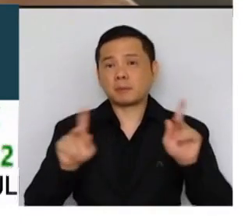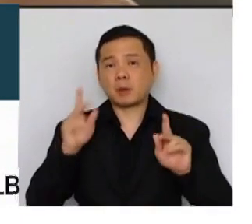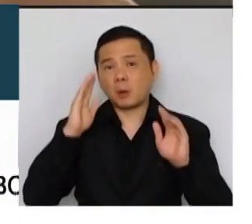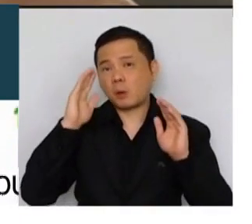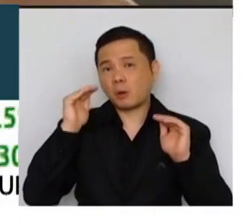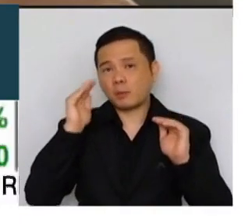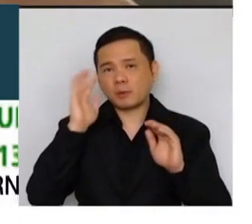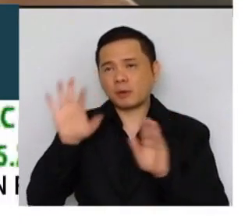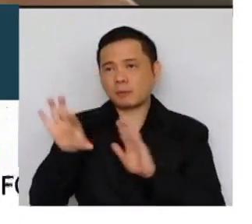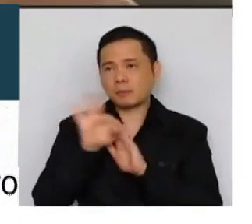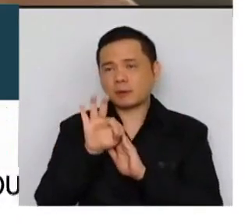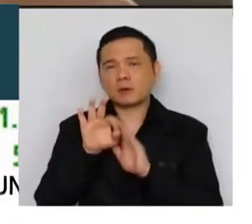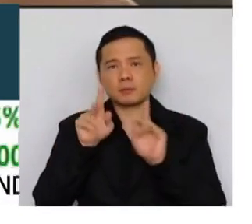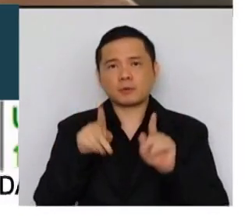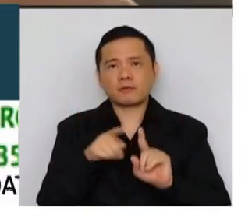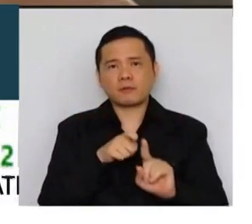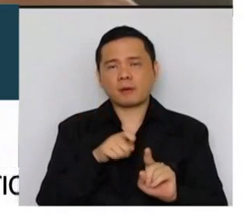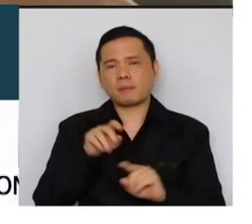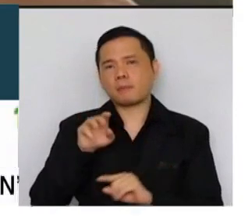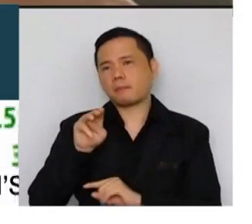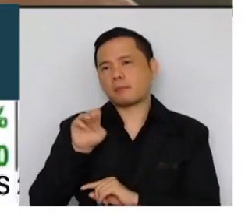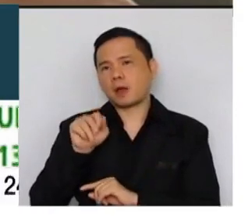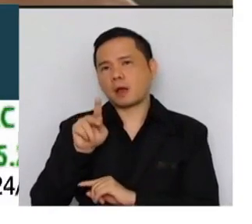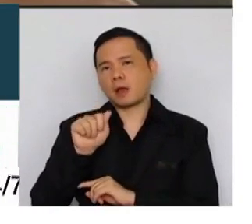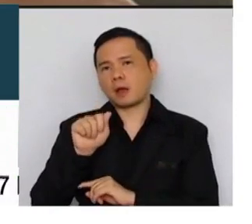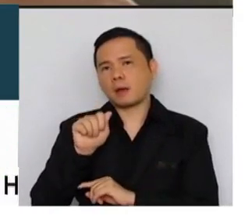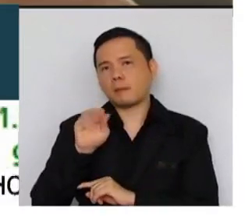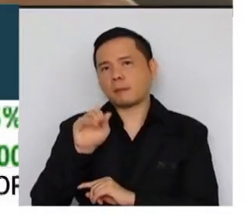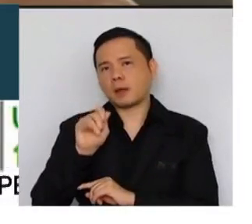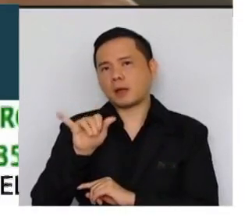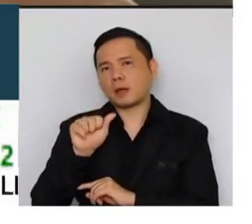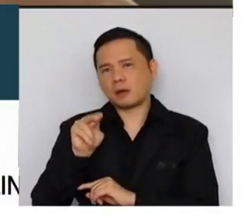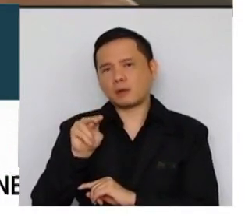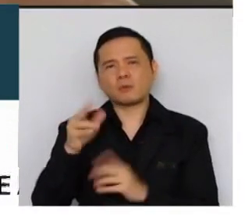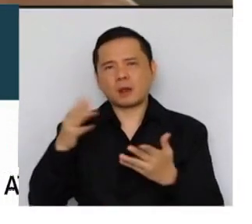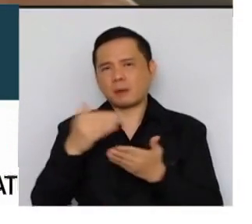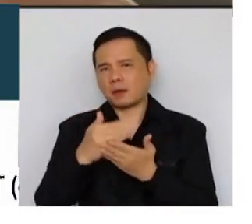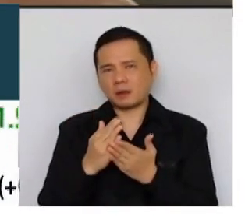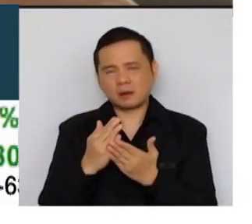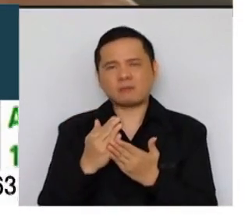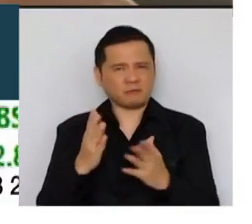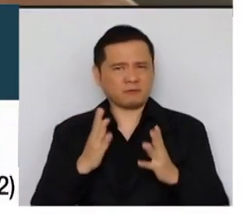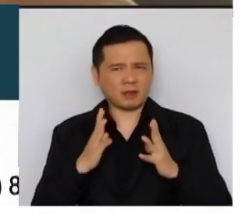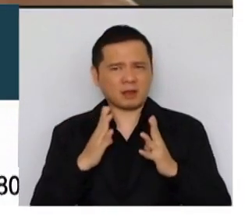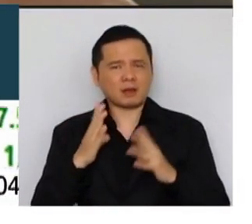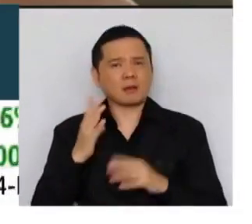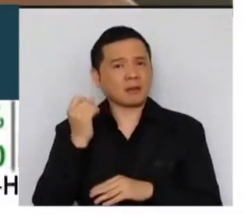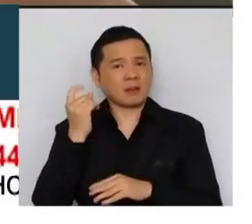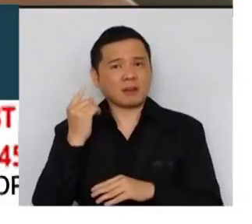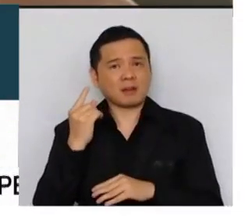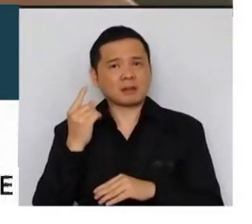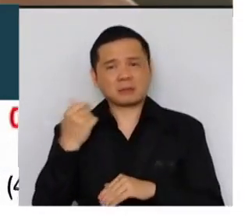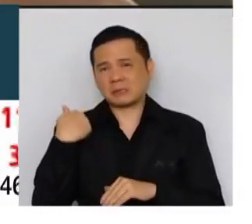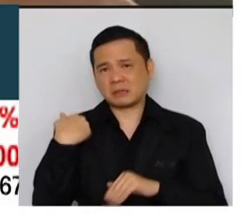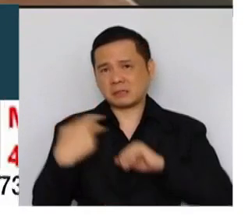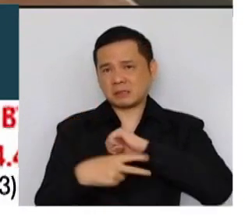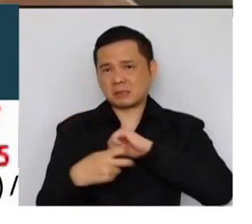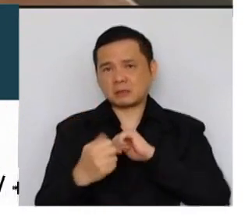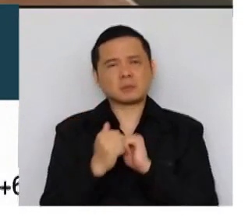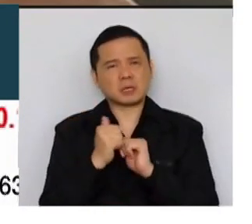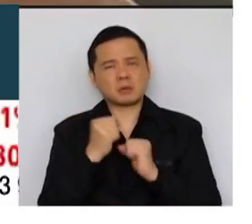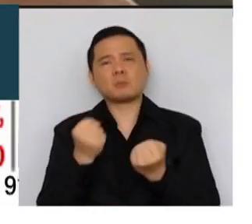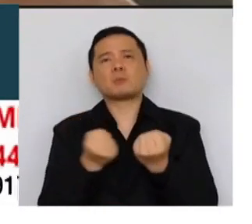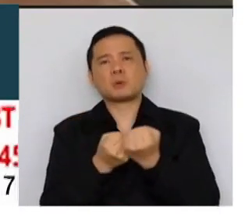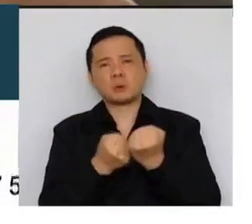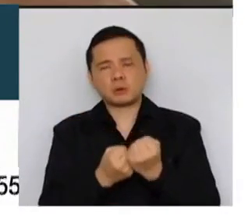Makabayan and say, wala naman kayong pera, pero hindi kayo nang, kasi hindi kayo nang urakot. wala namang kayong palagi kayong